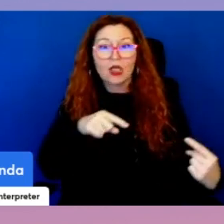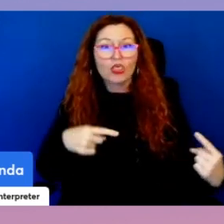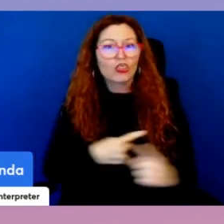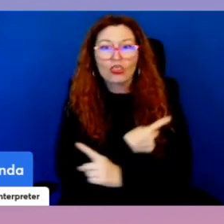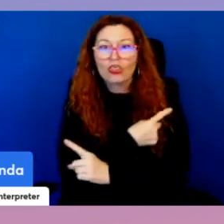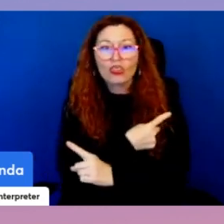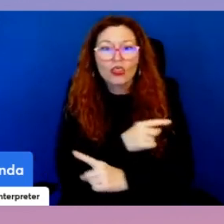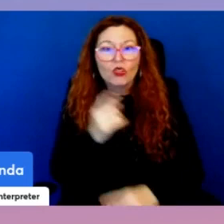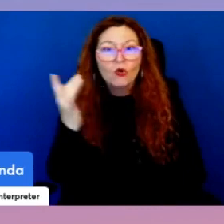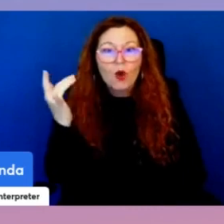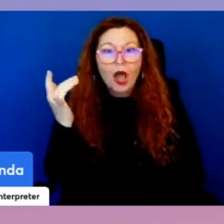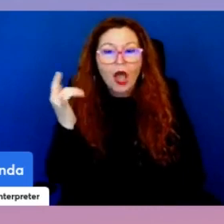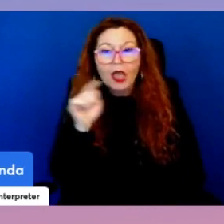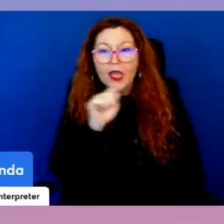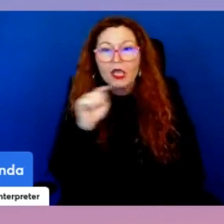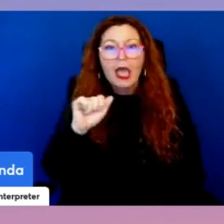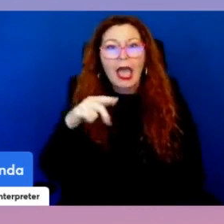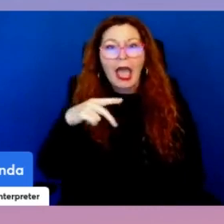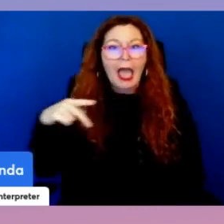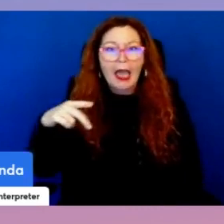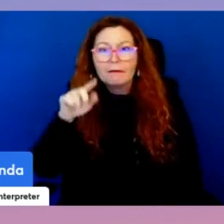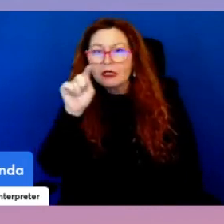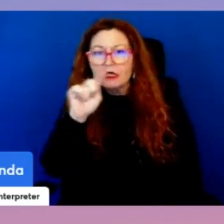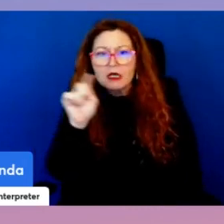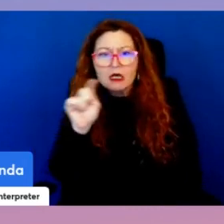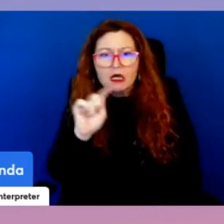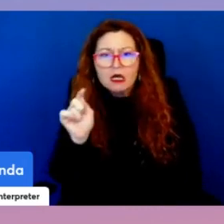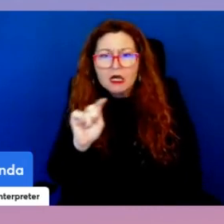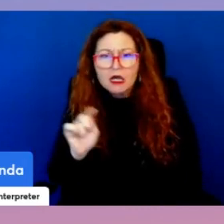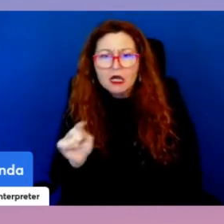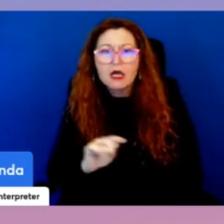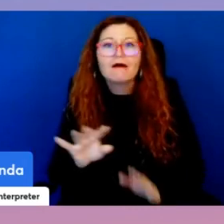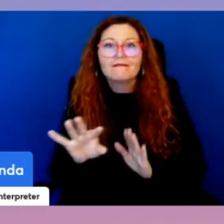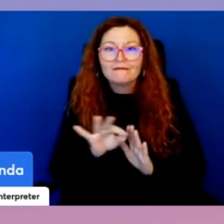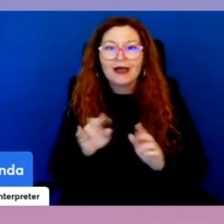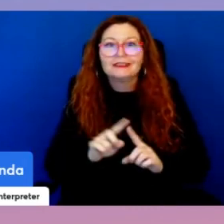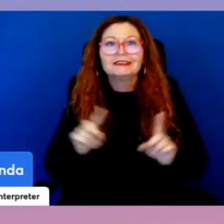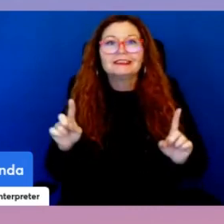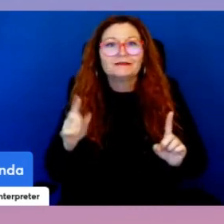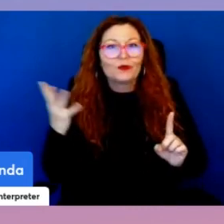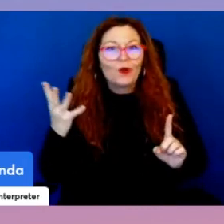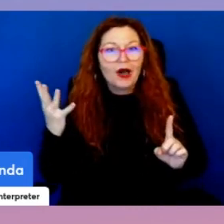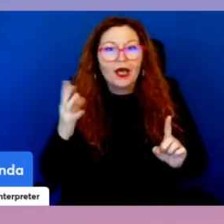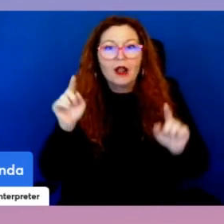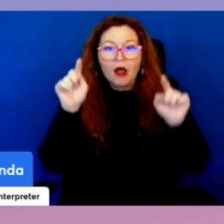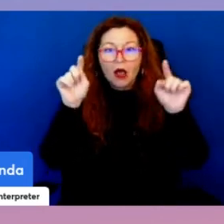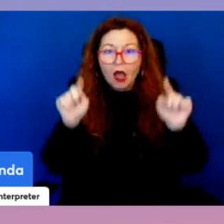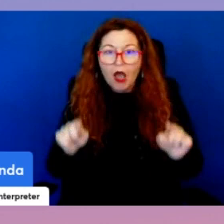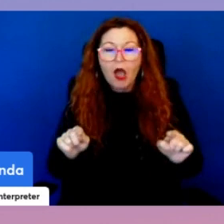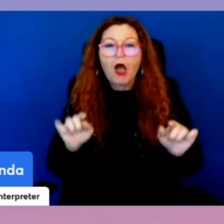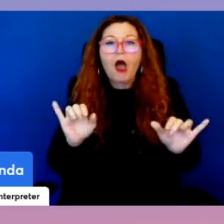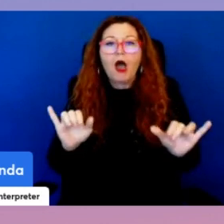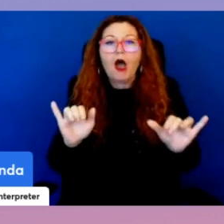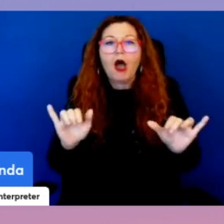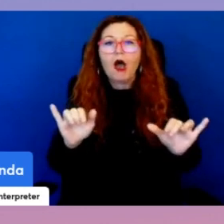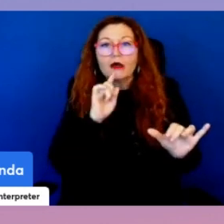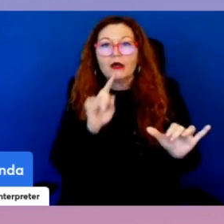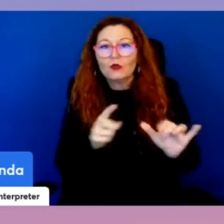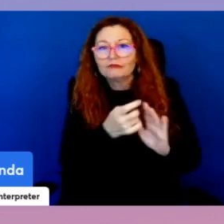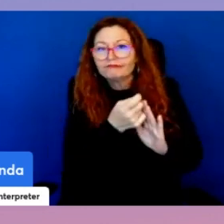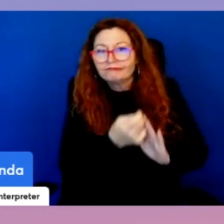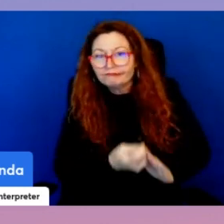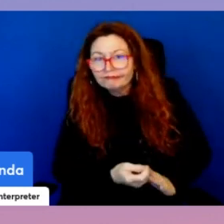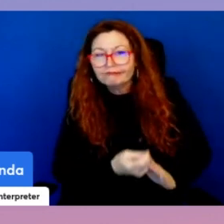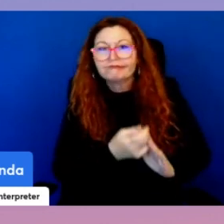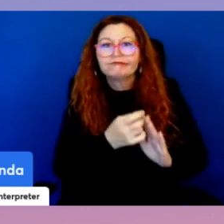You can click app diff, and it will show you what the difference is. You can see the annotations are going to get removed, for